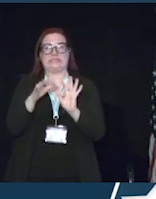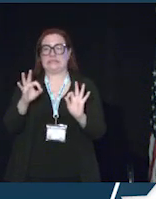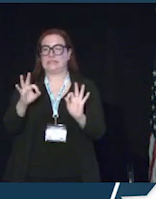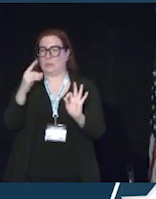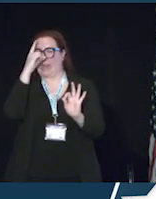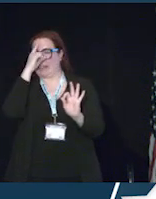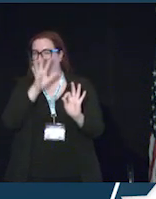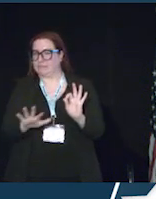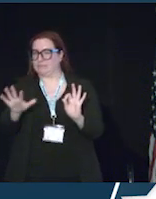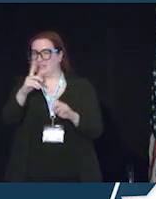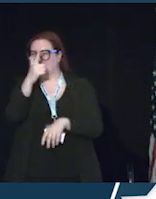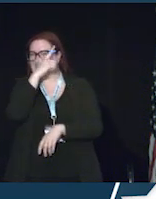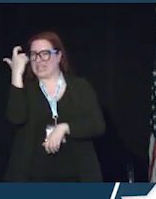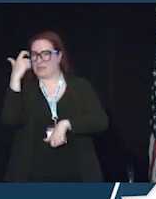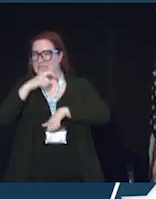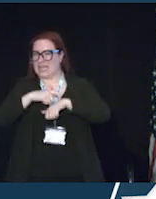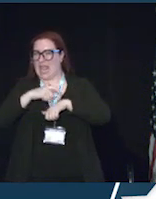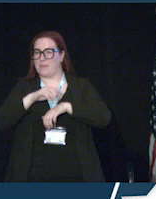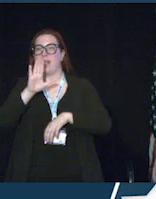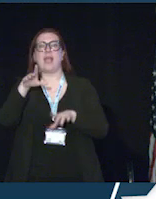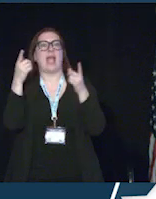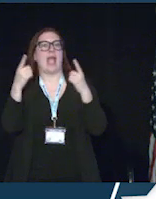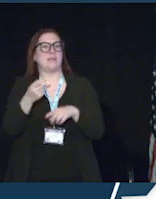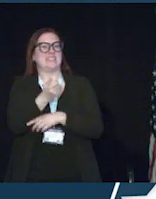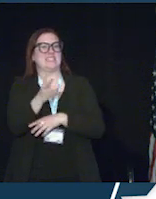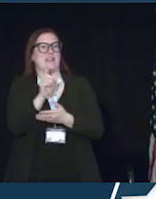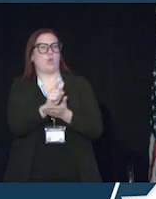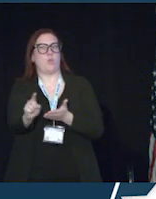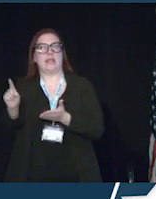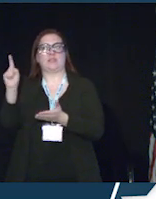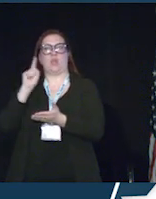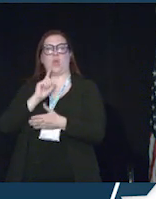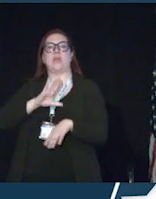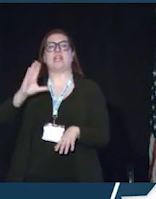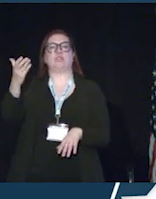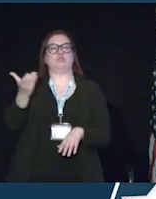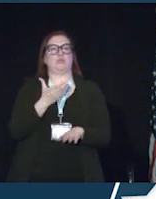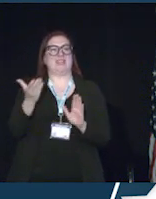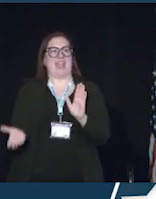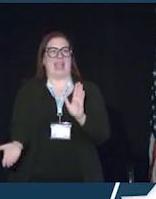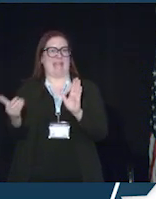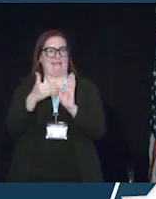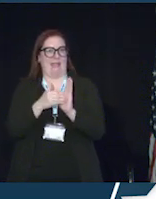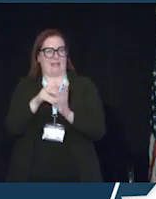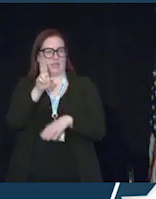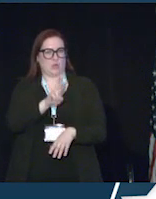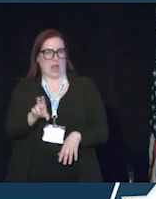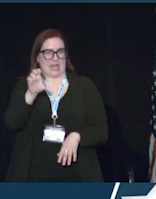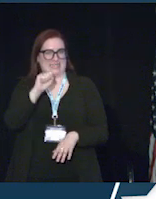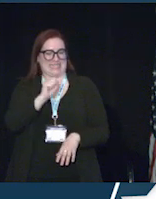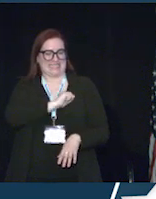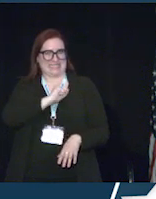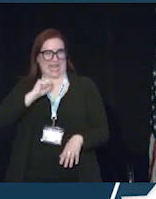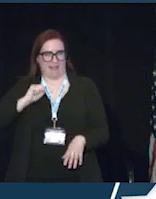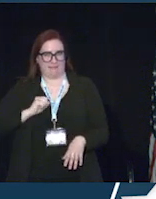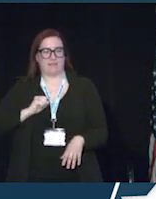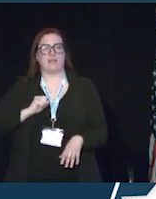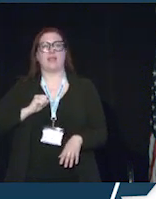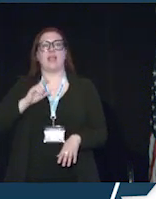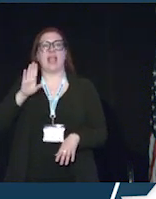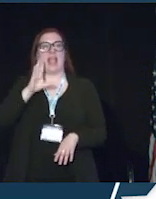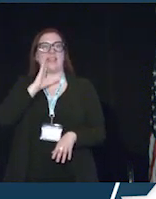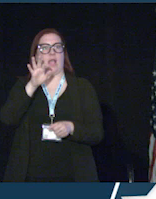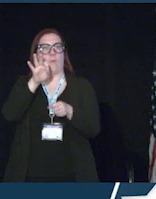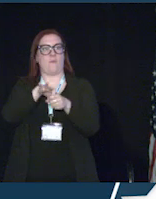summer. Several weeks ago, my bill was introduced into the United States Senate, where it will be